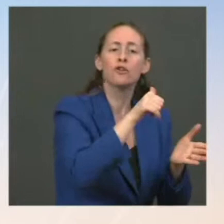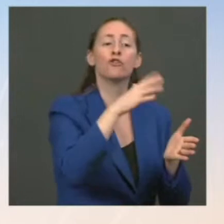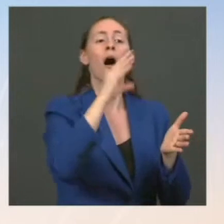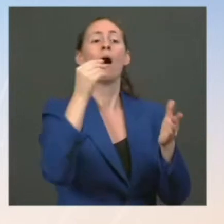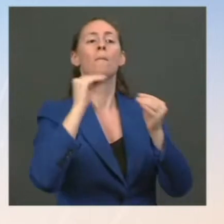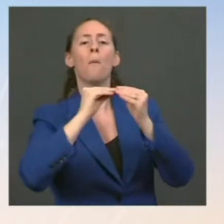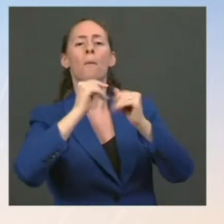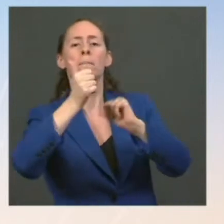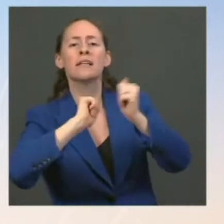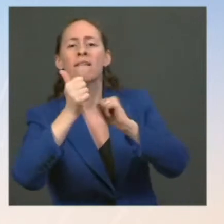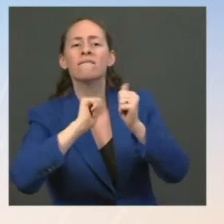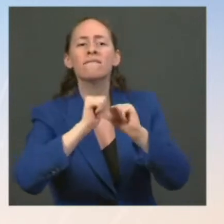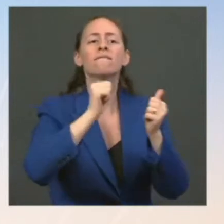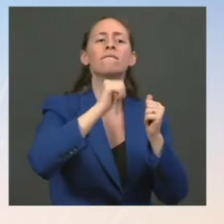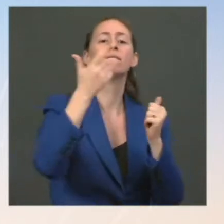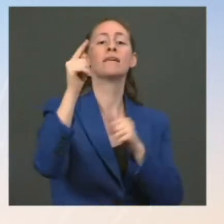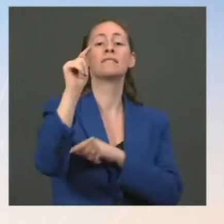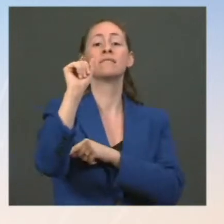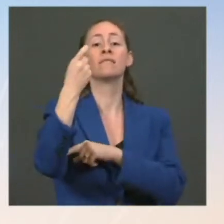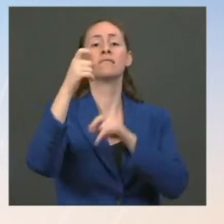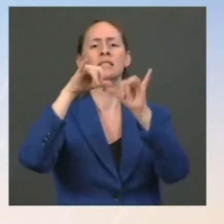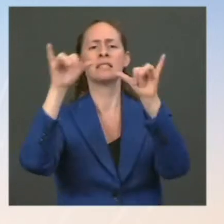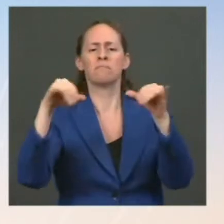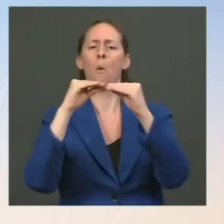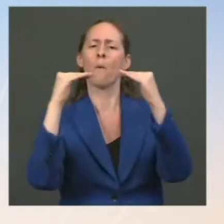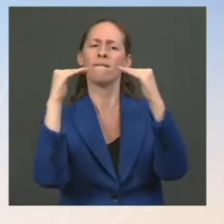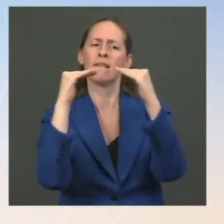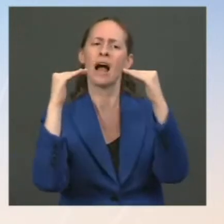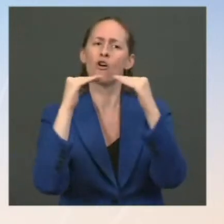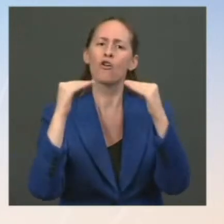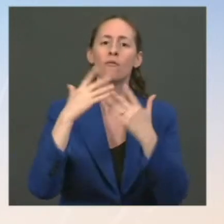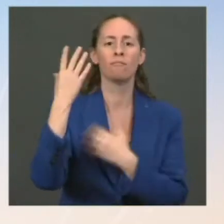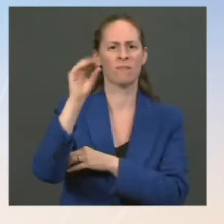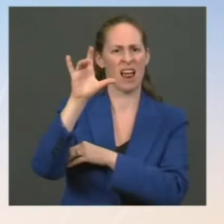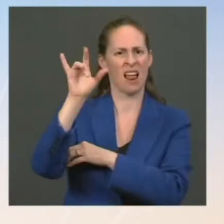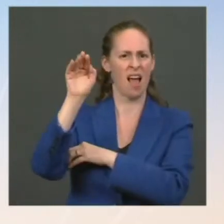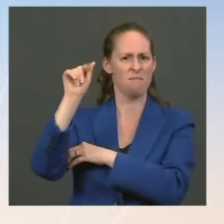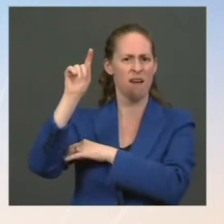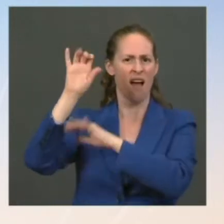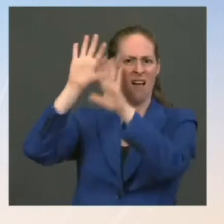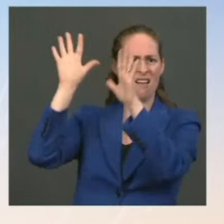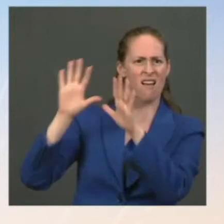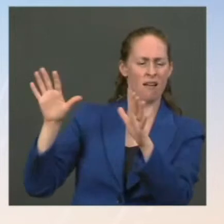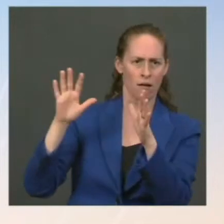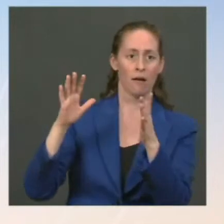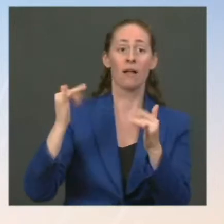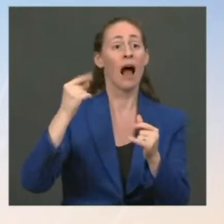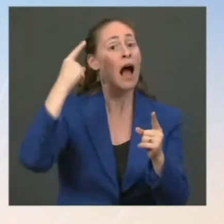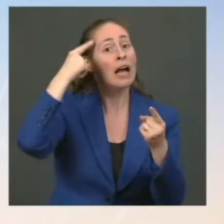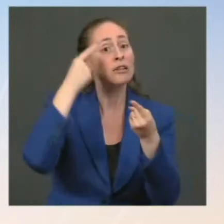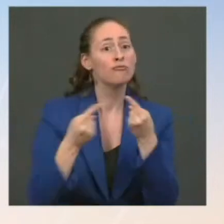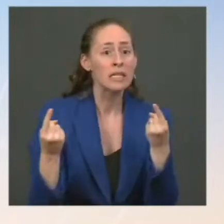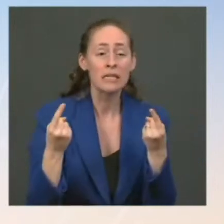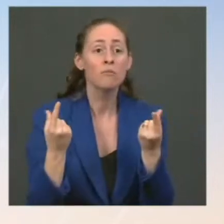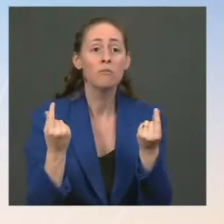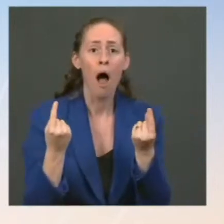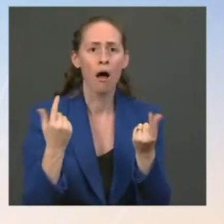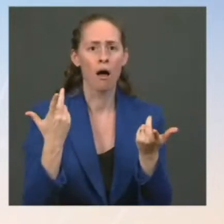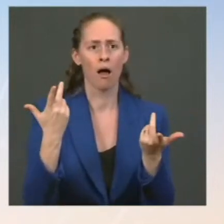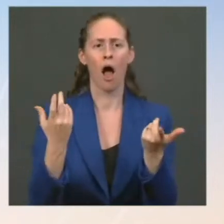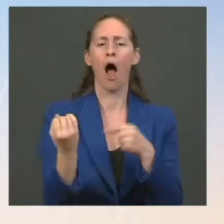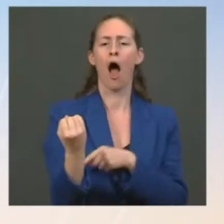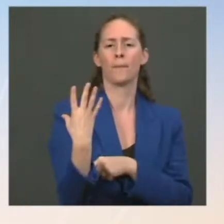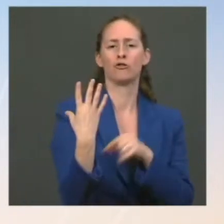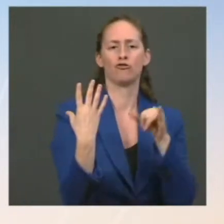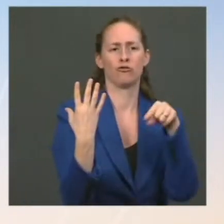fair, address the climate crisis. There are disagreements around what the size of this package looks like. We understand that. That's what the discussion is in